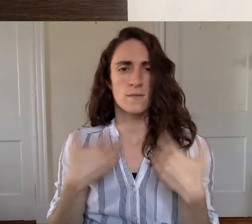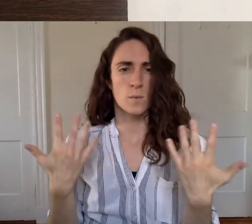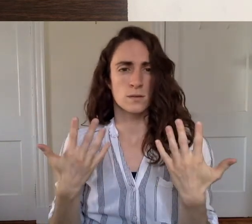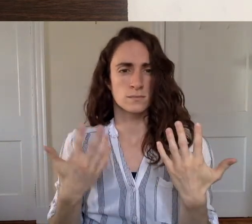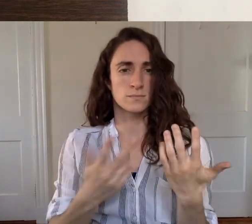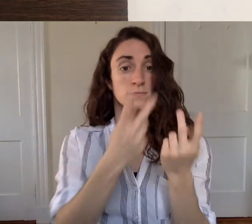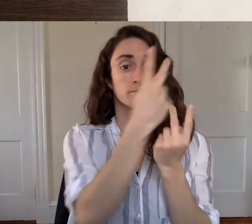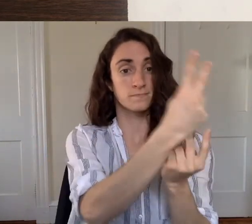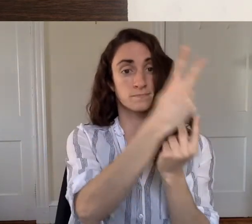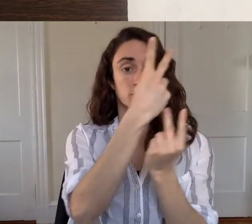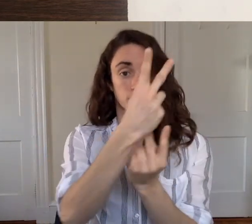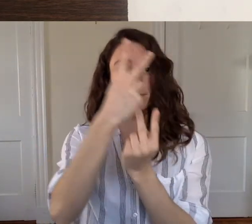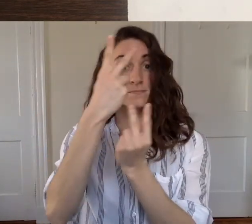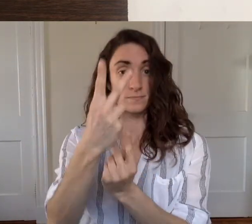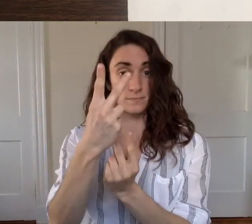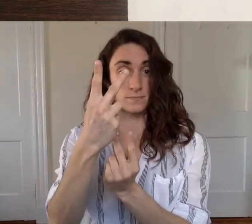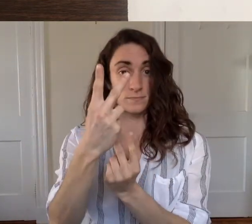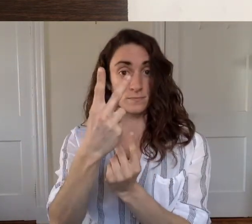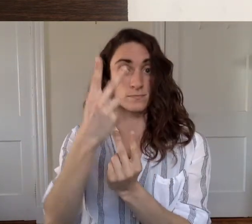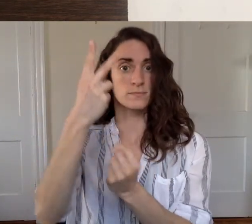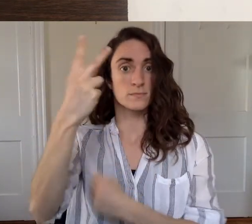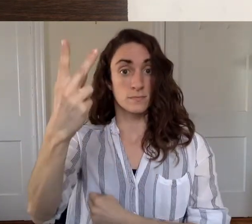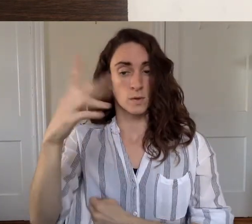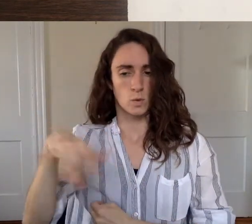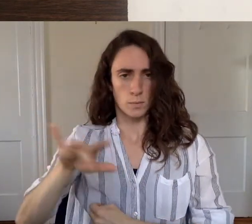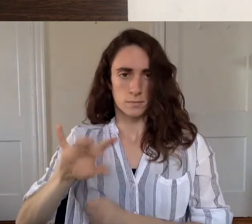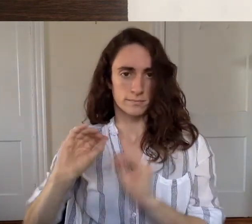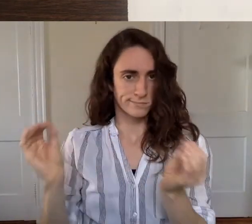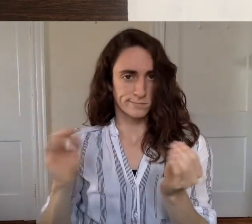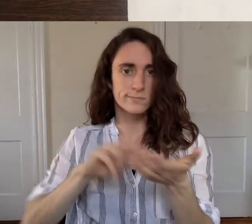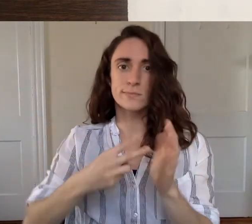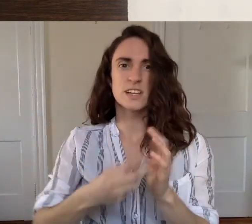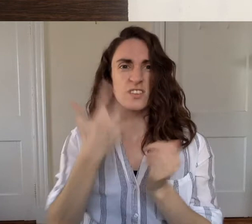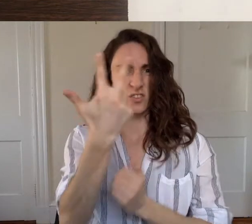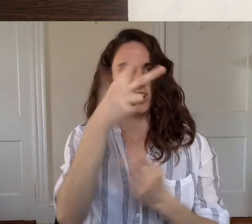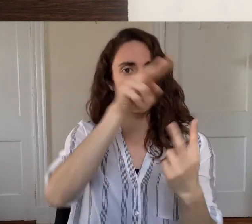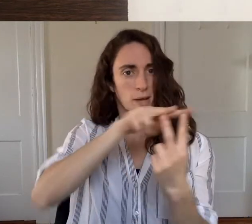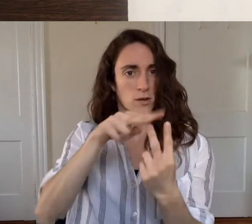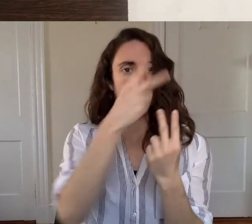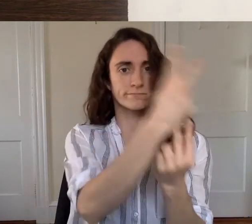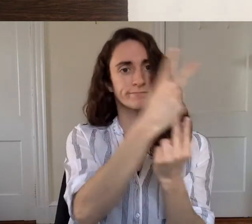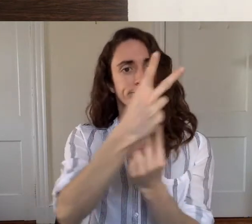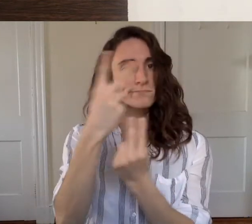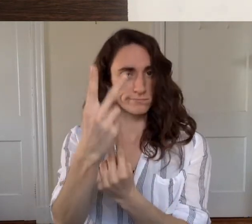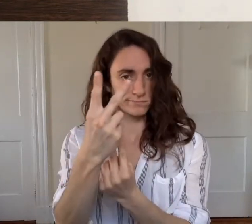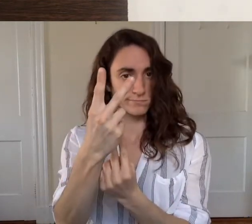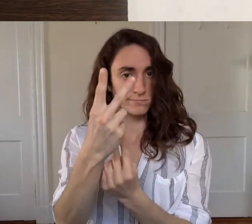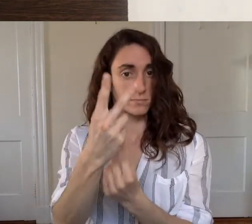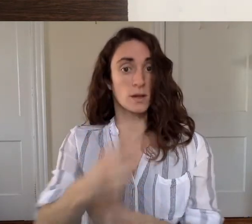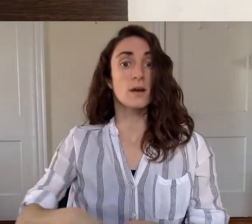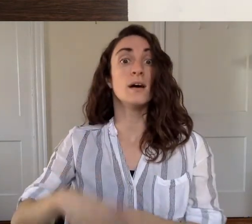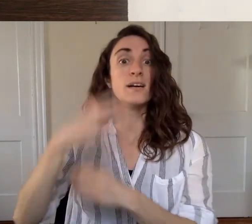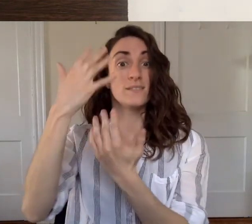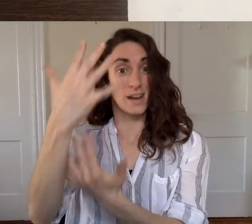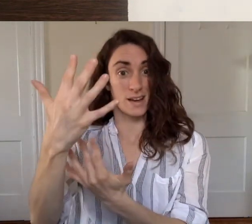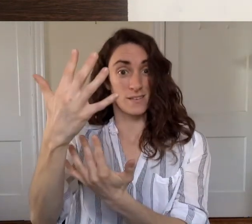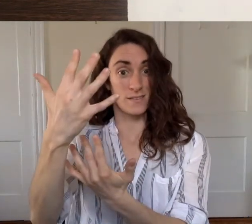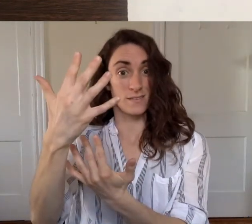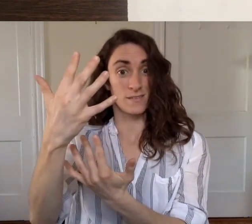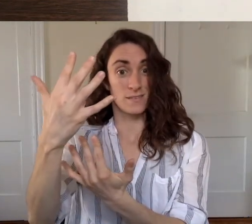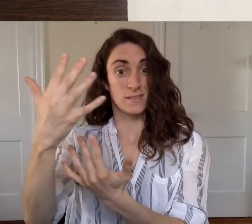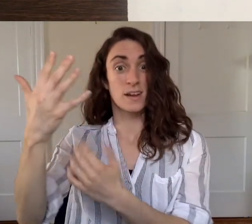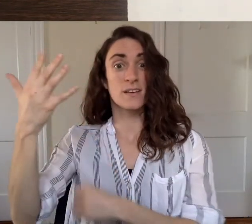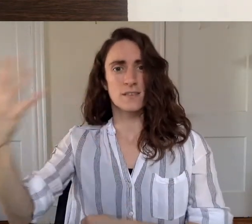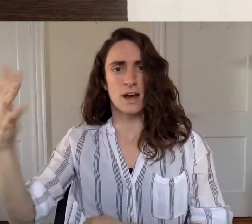What elements of these expressions are shared? Both of them have three 2s, and while there's a fourth 2 in one expression, that doesn't show up in the second